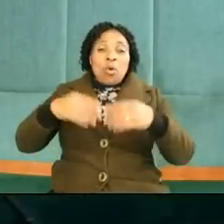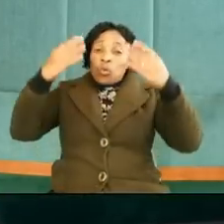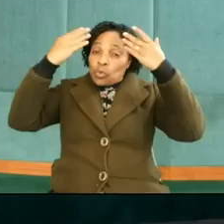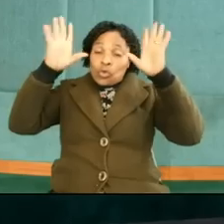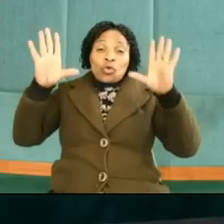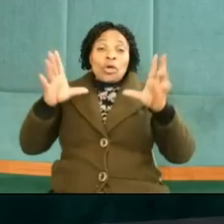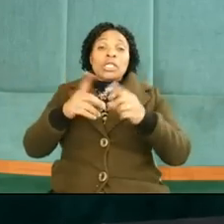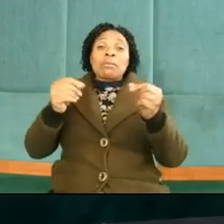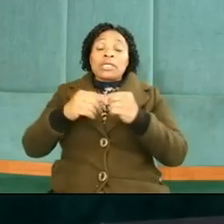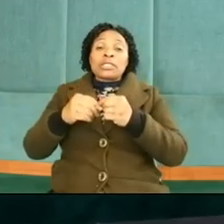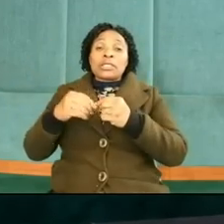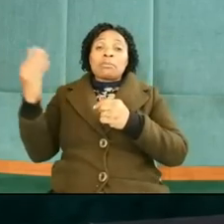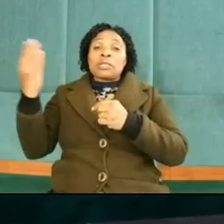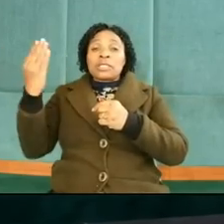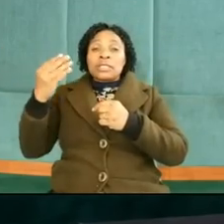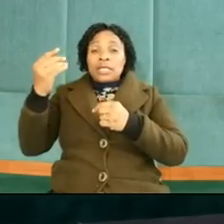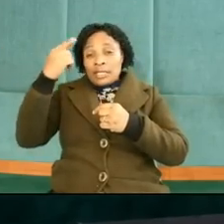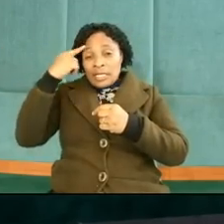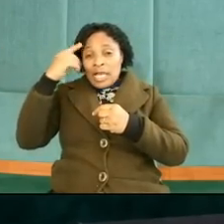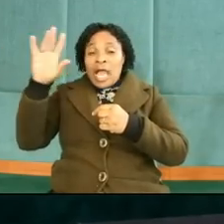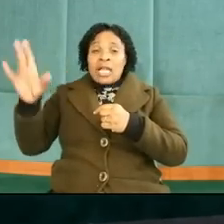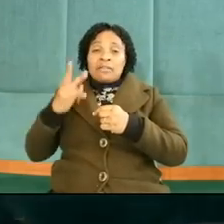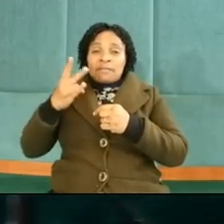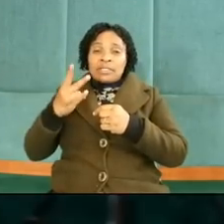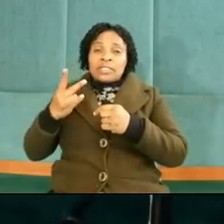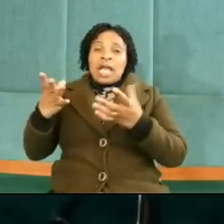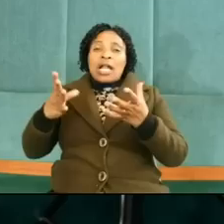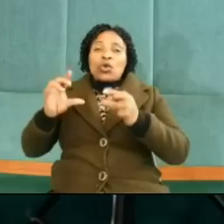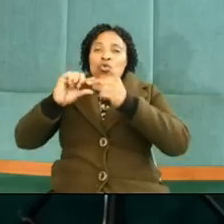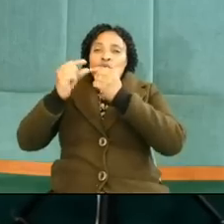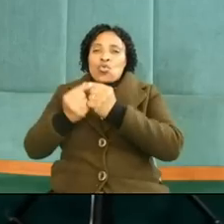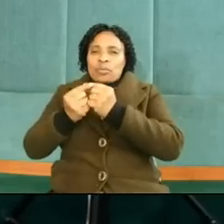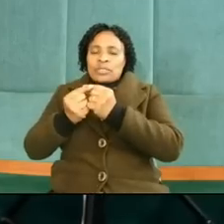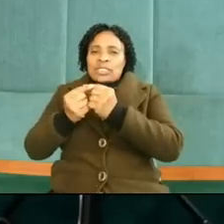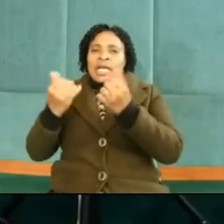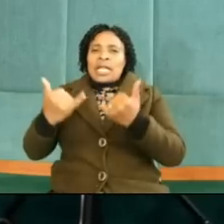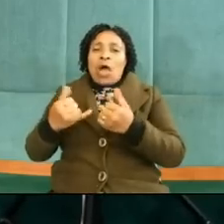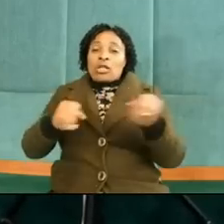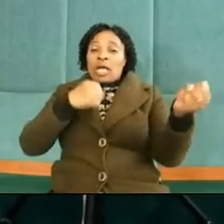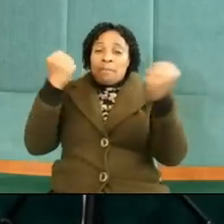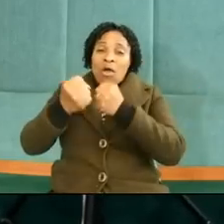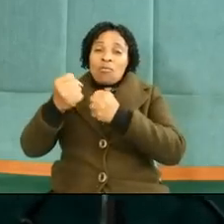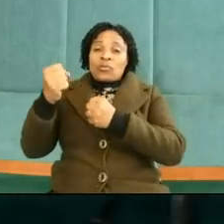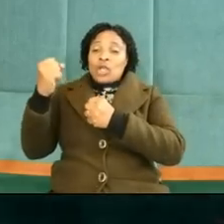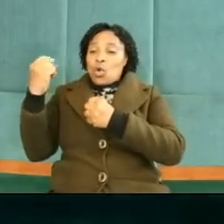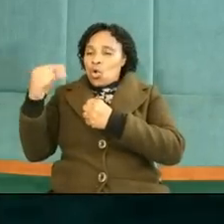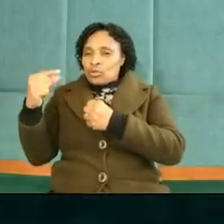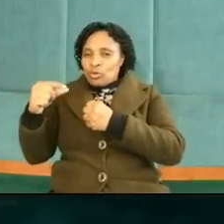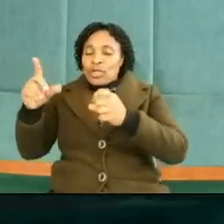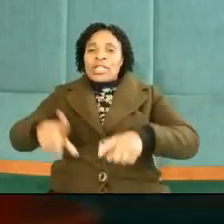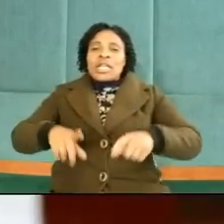what message we preach because they think Adventists are cult, now get the power of the gospel in their living